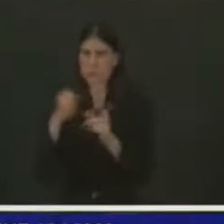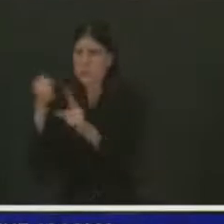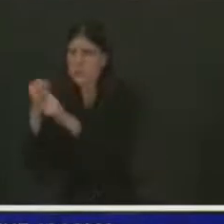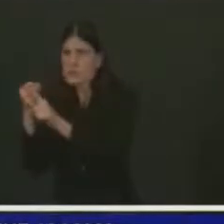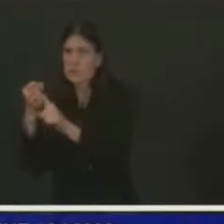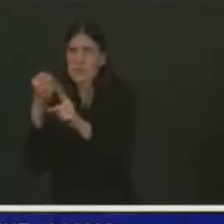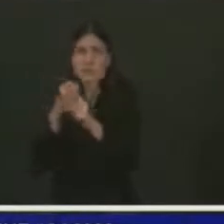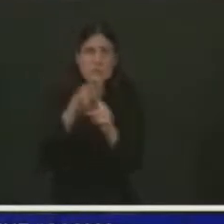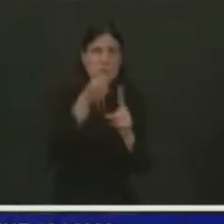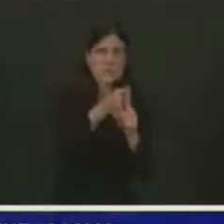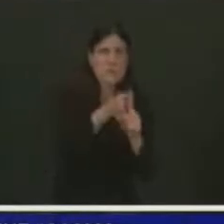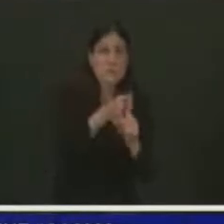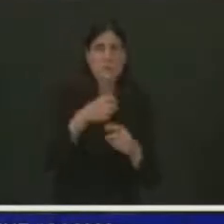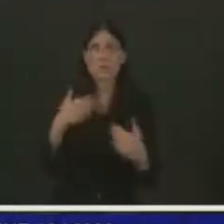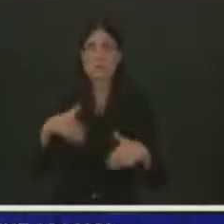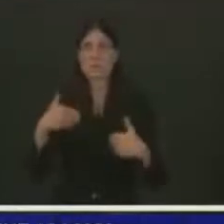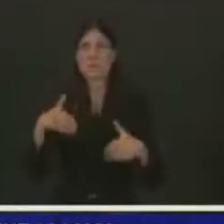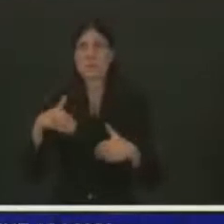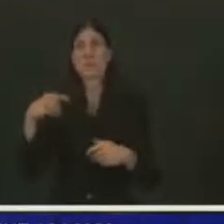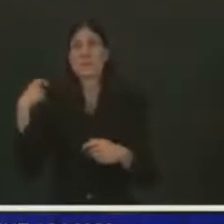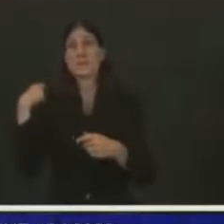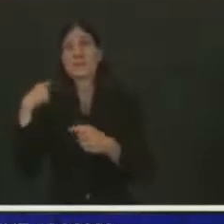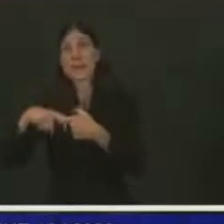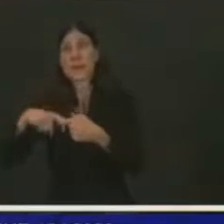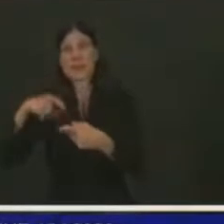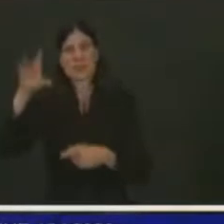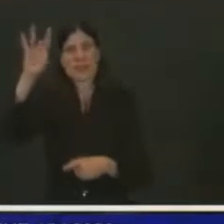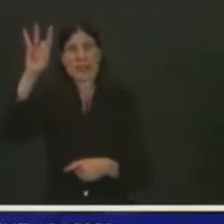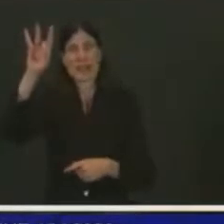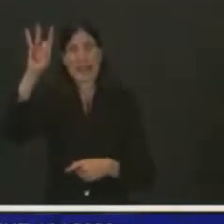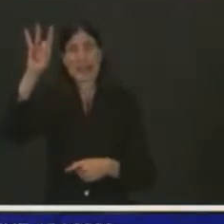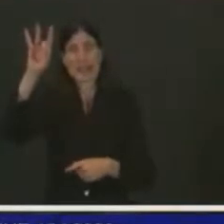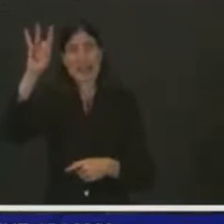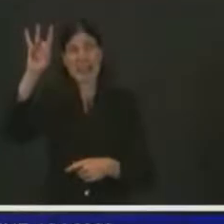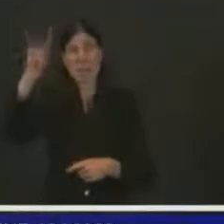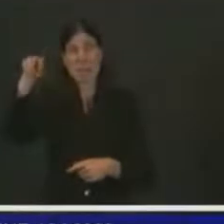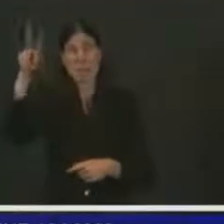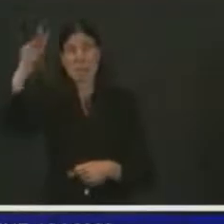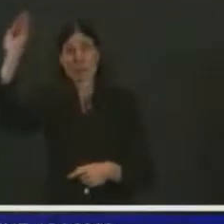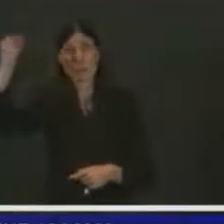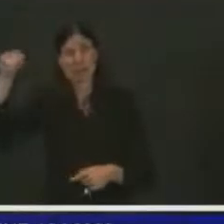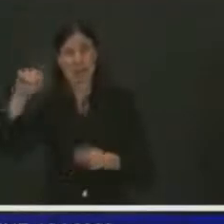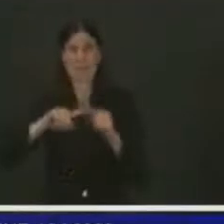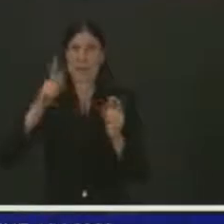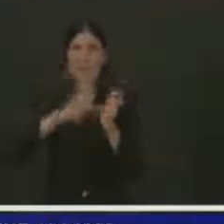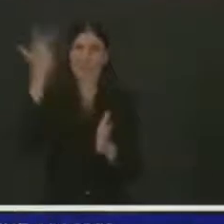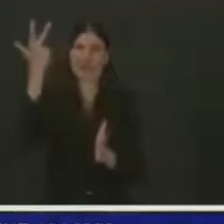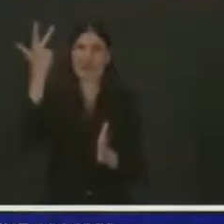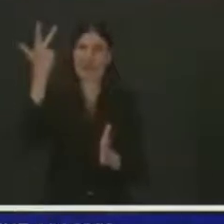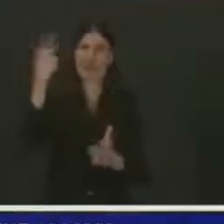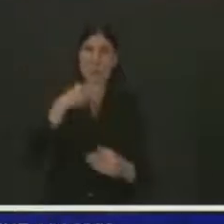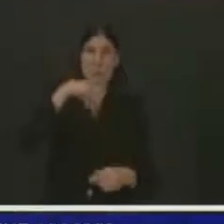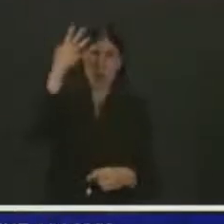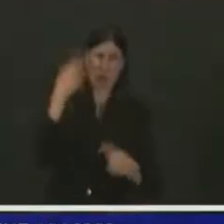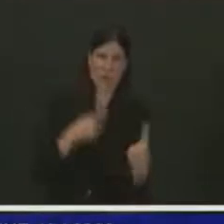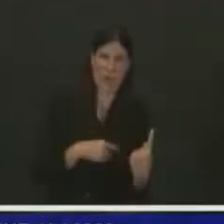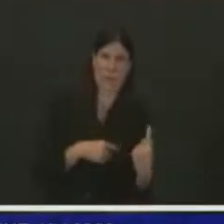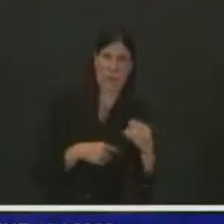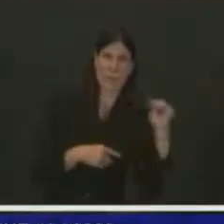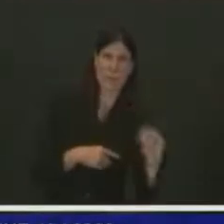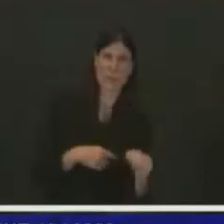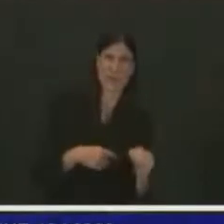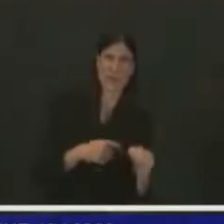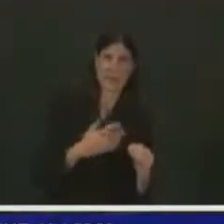about 3.7 times more likely than the average the overall population to have seropositivity.